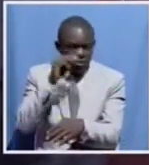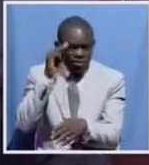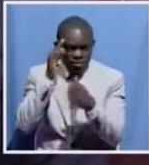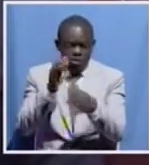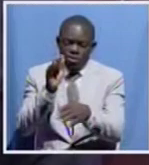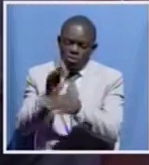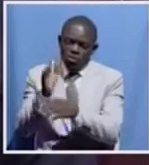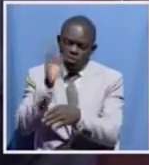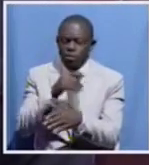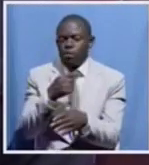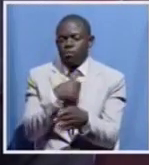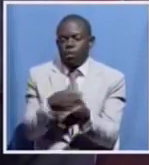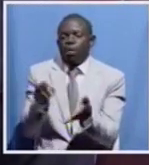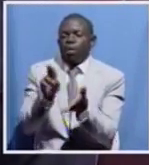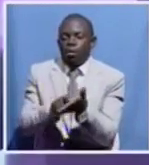let's take the